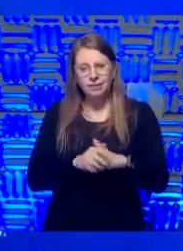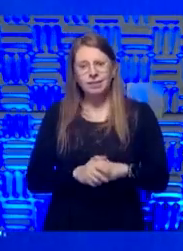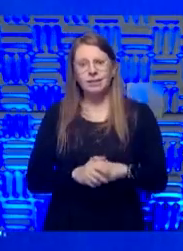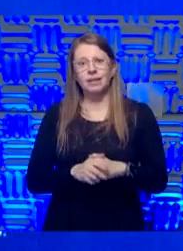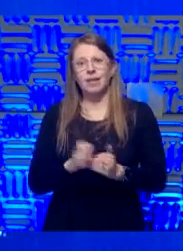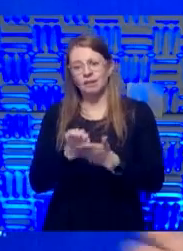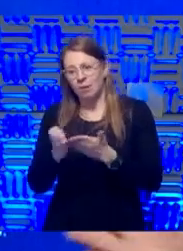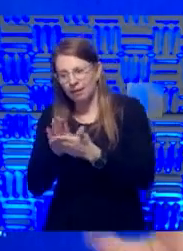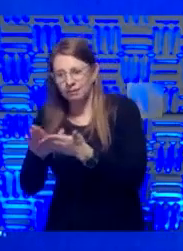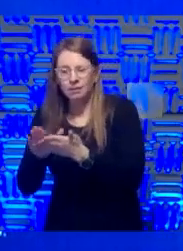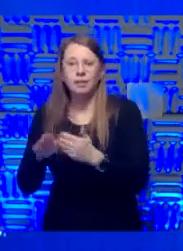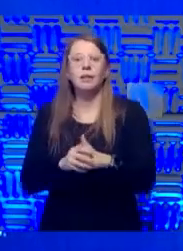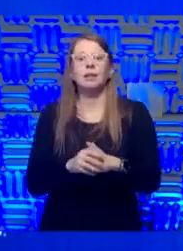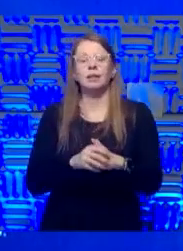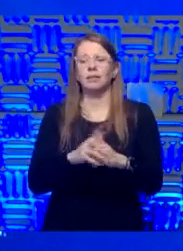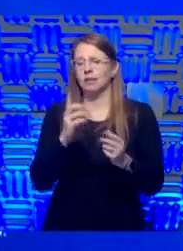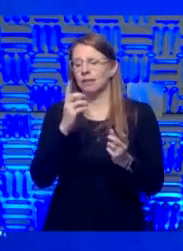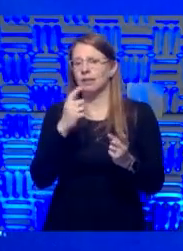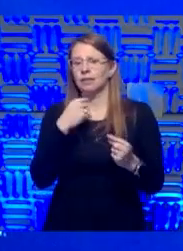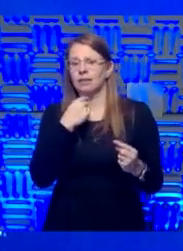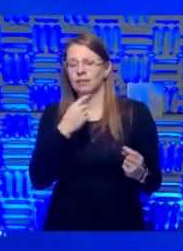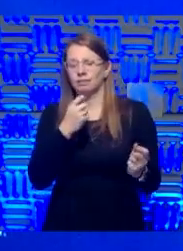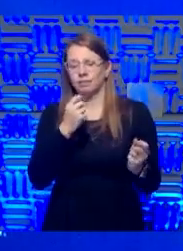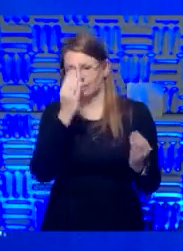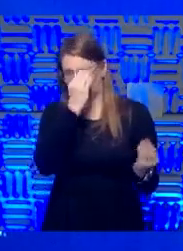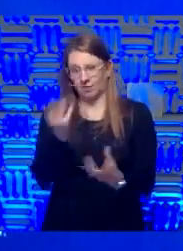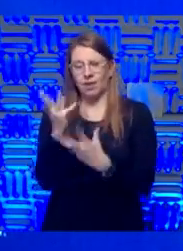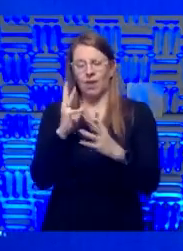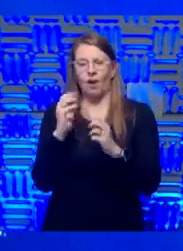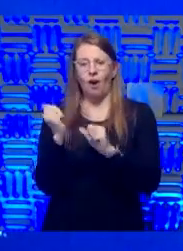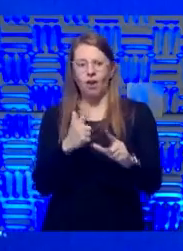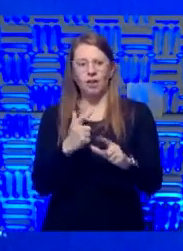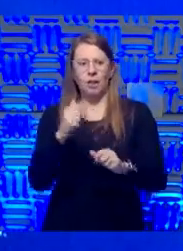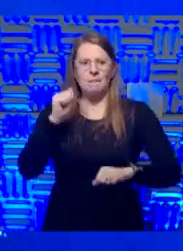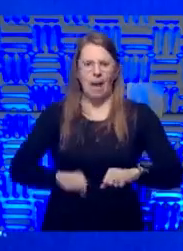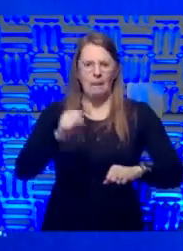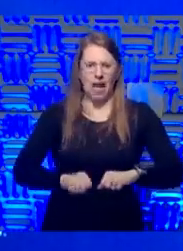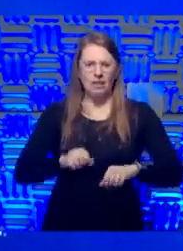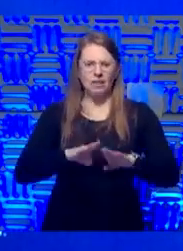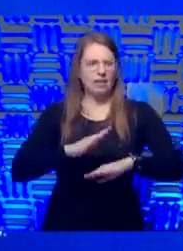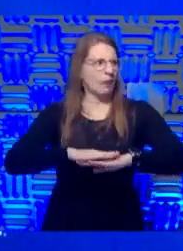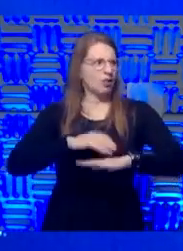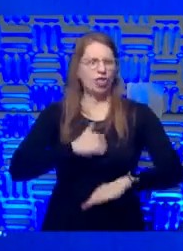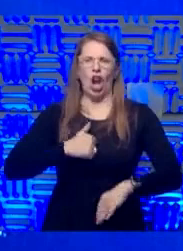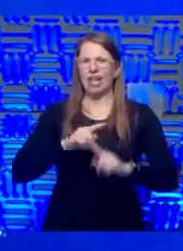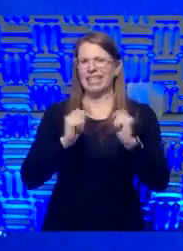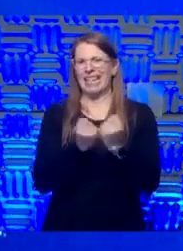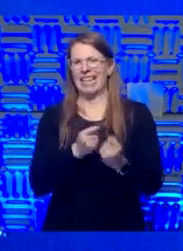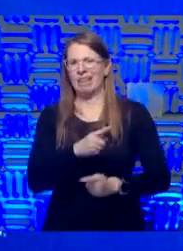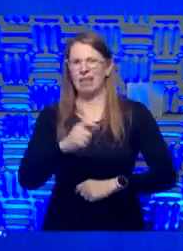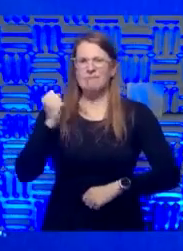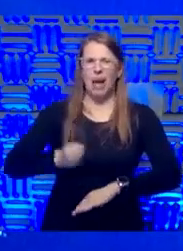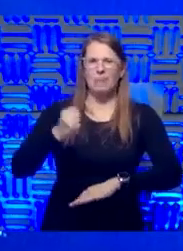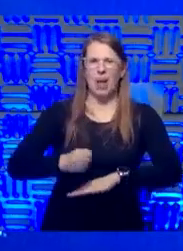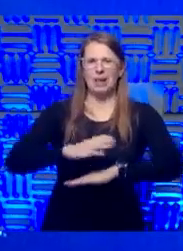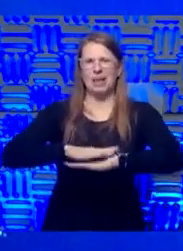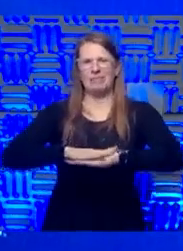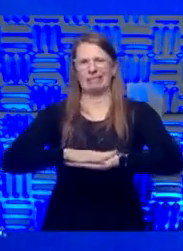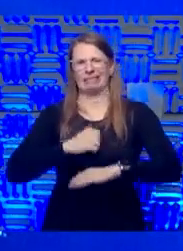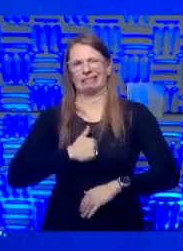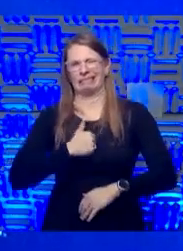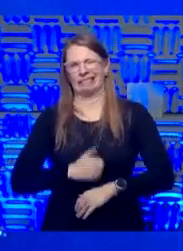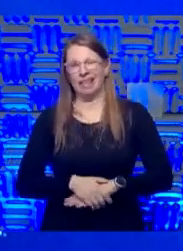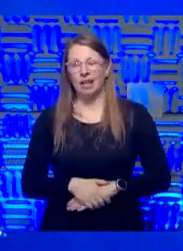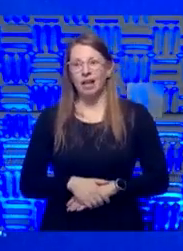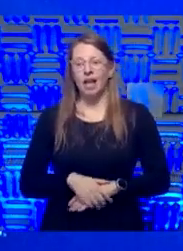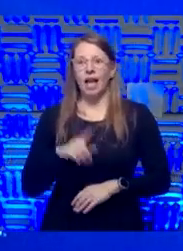equipment. it's all the things we tell everybody. And I know I'm not supposed to pound the table. Sorry, team, because I know that everybody hears my table pounding. You made your point. Yeah, I did make my